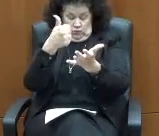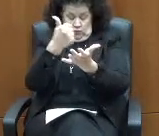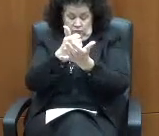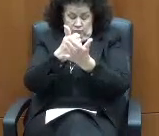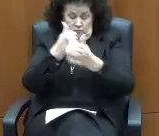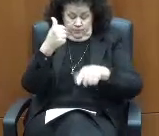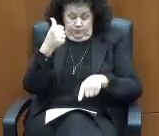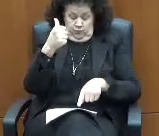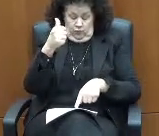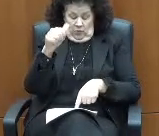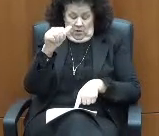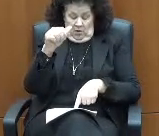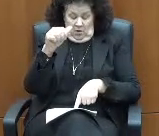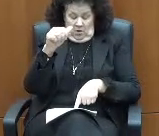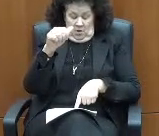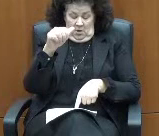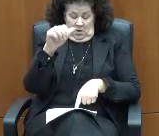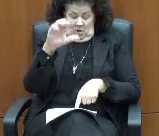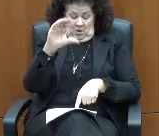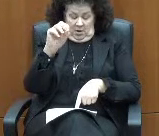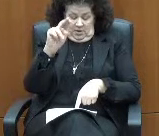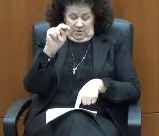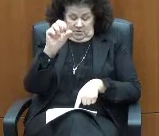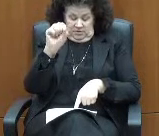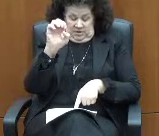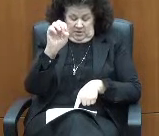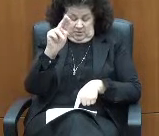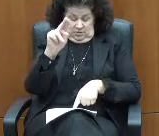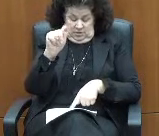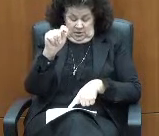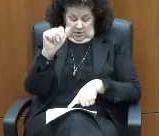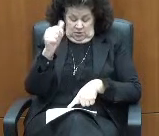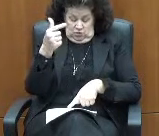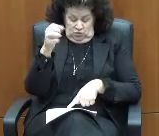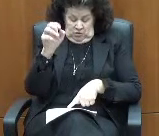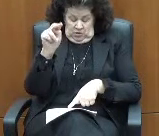5.2, 5.3, 6.1, and 7.1.